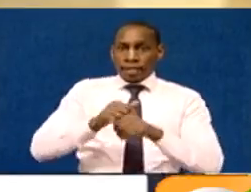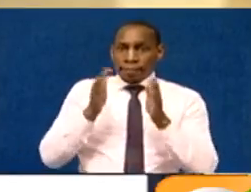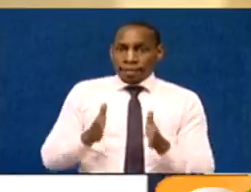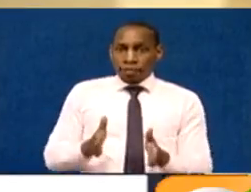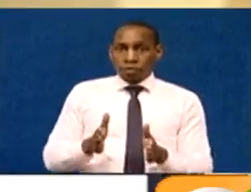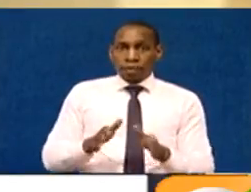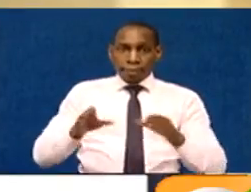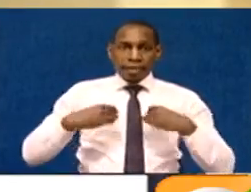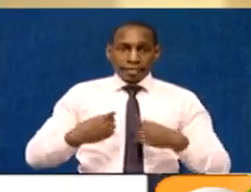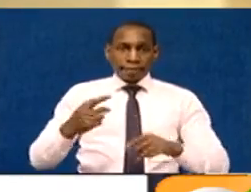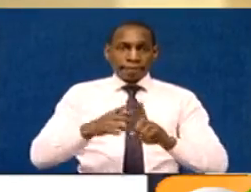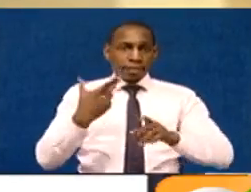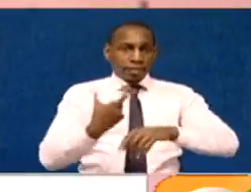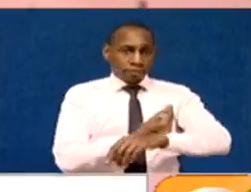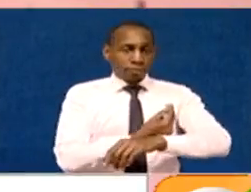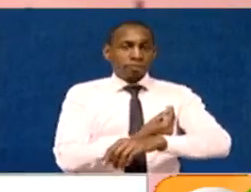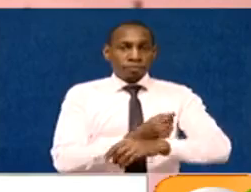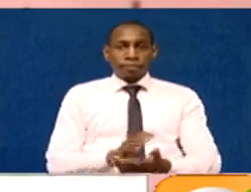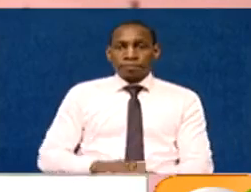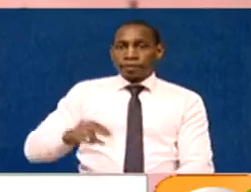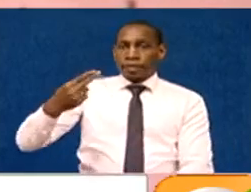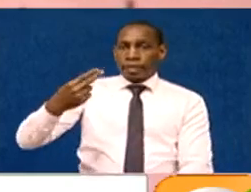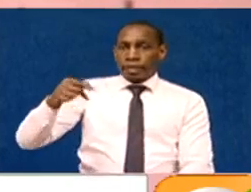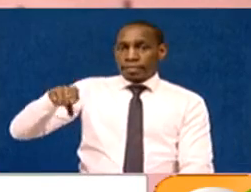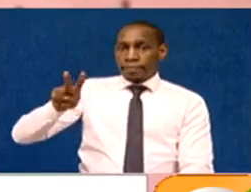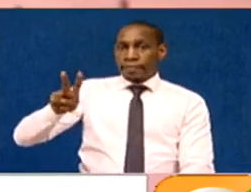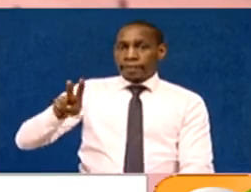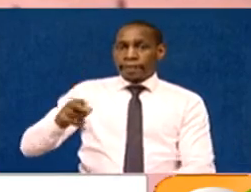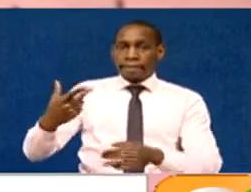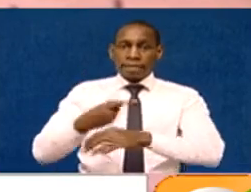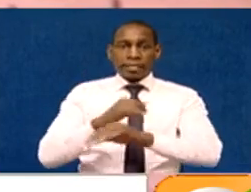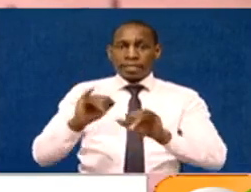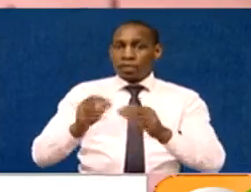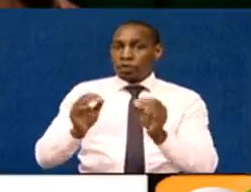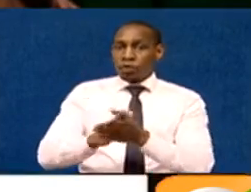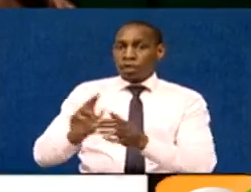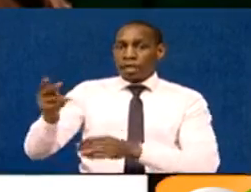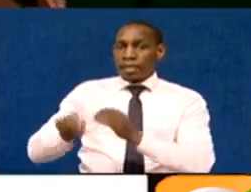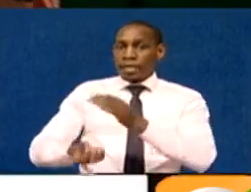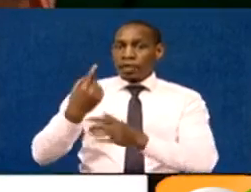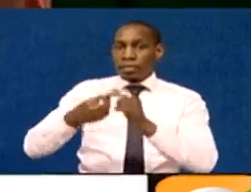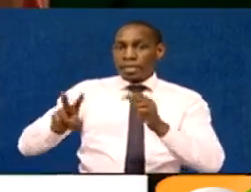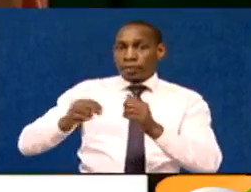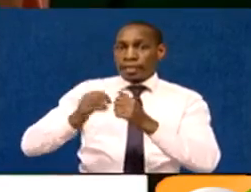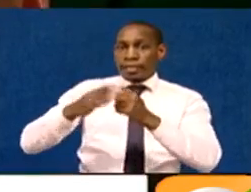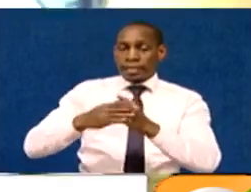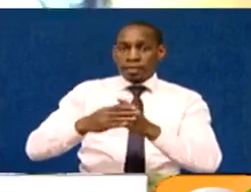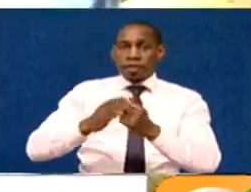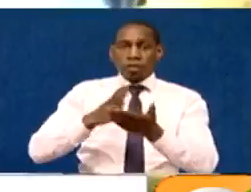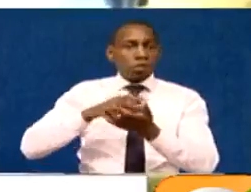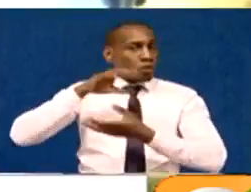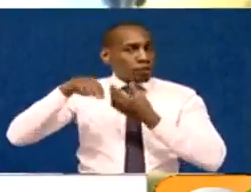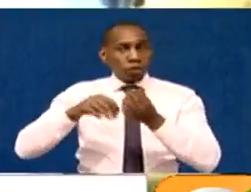gotten one dose or one shot. The HPV vaccine is not new, as Kenya rolled out the vaccine in 2019 amid myths